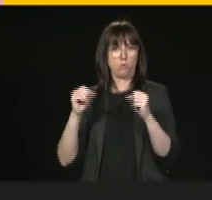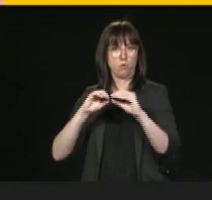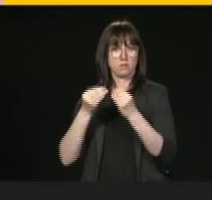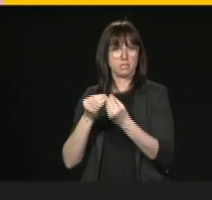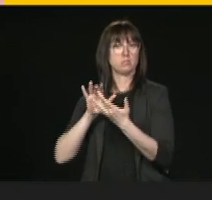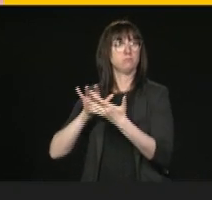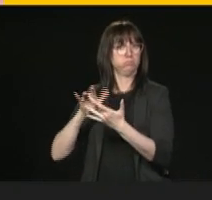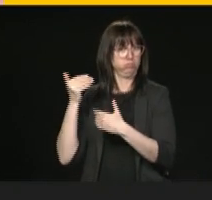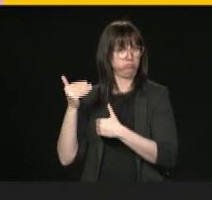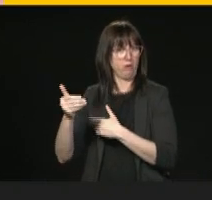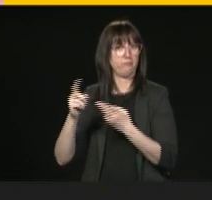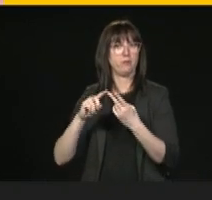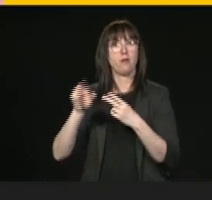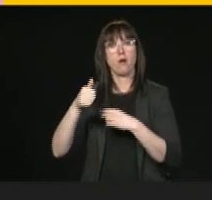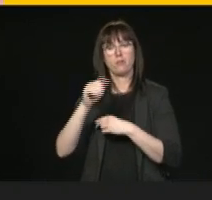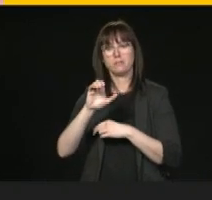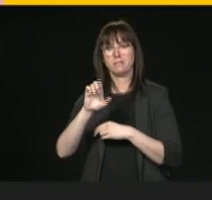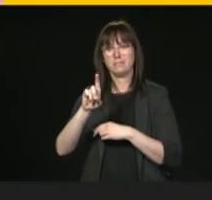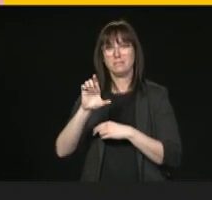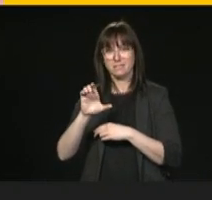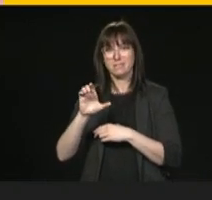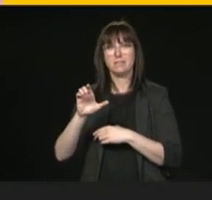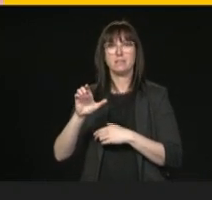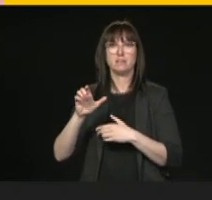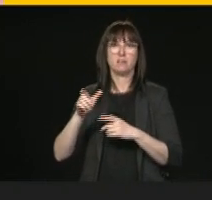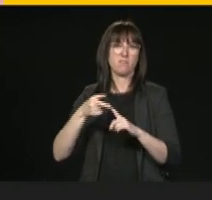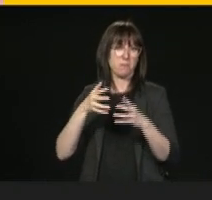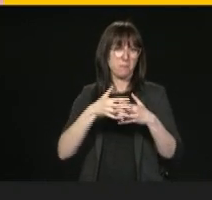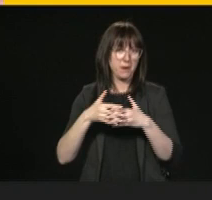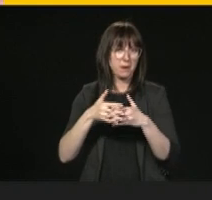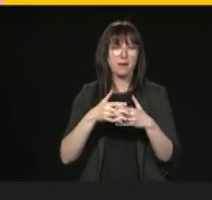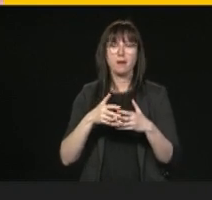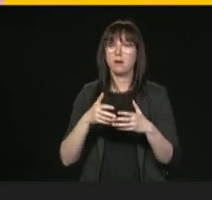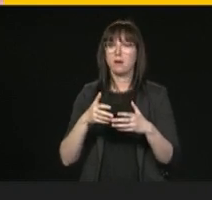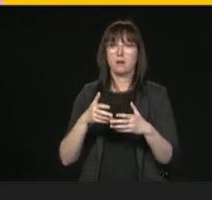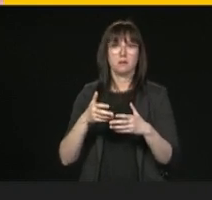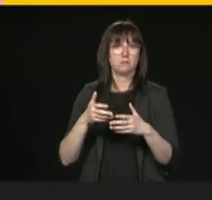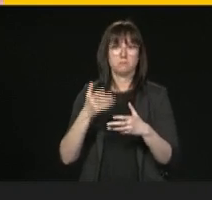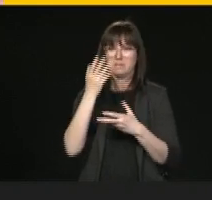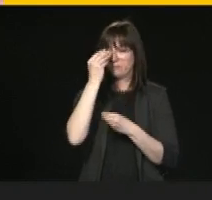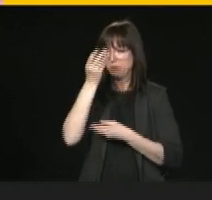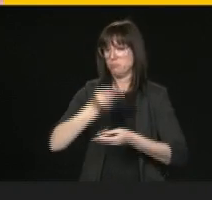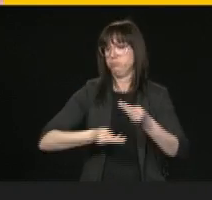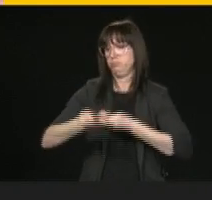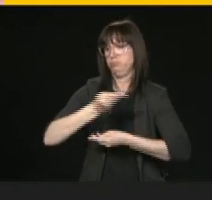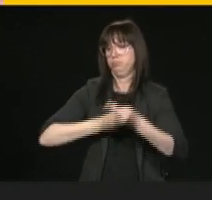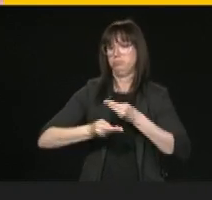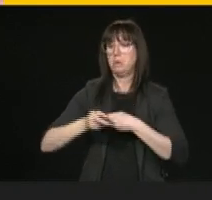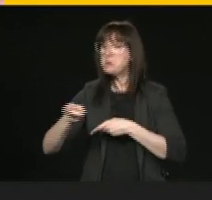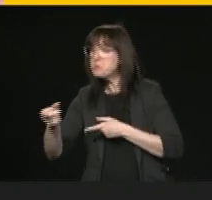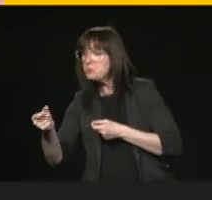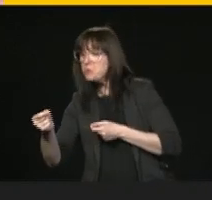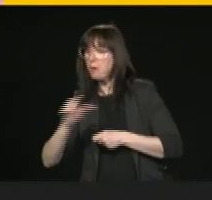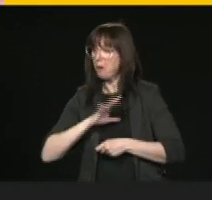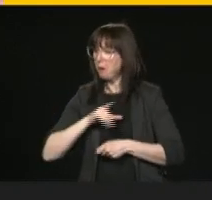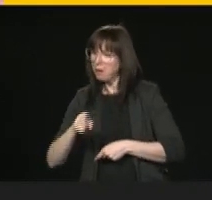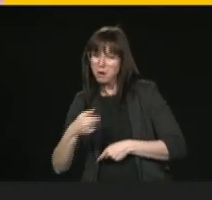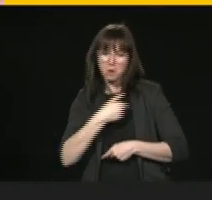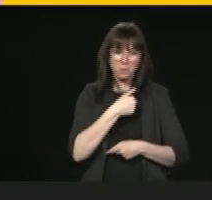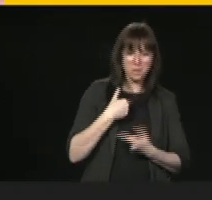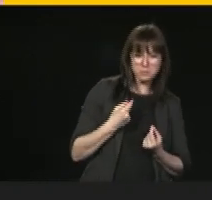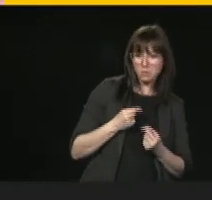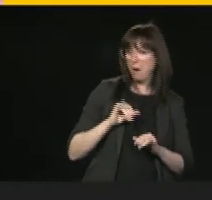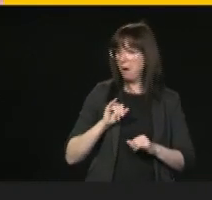United States. We're constantly sharing information, best practices, looking at the experience of what's happened, what's worked, what hasn't worked in